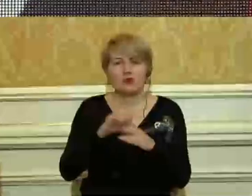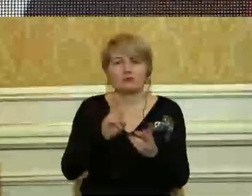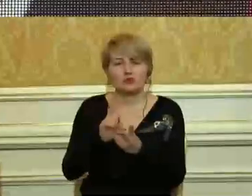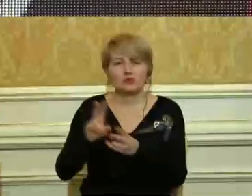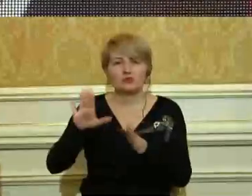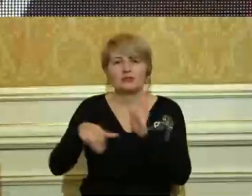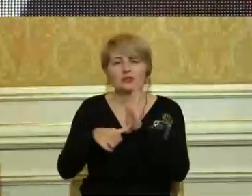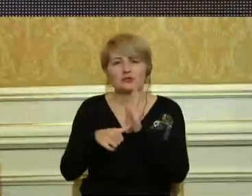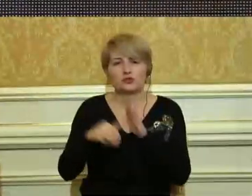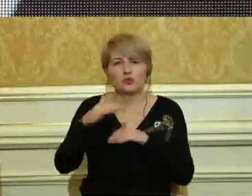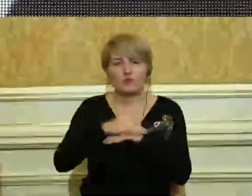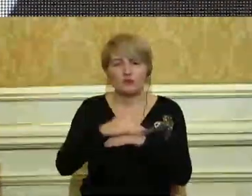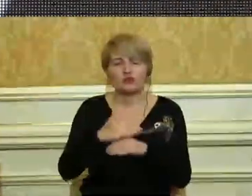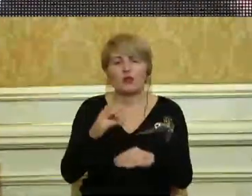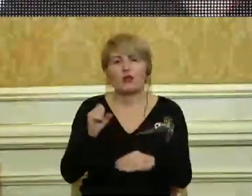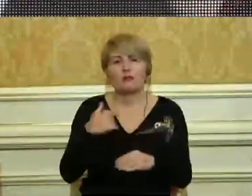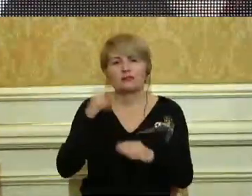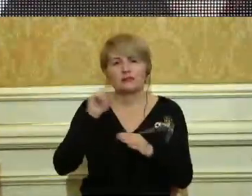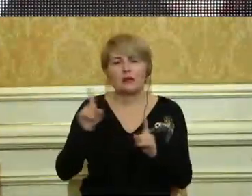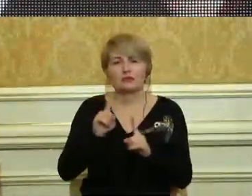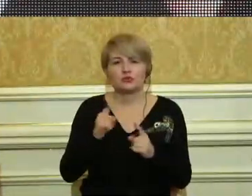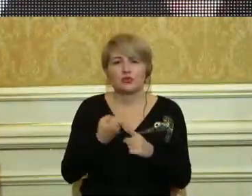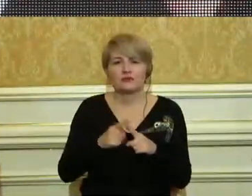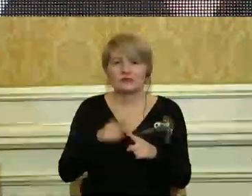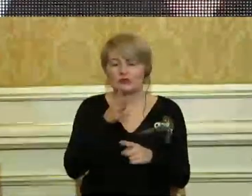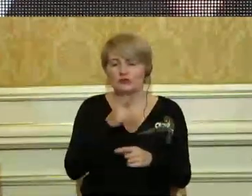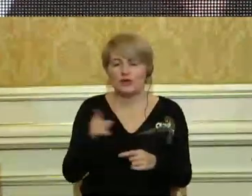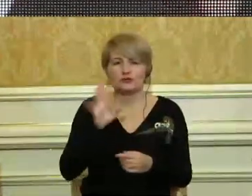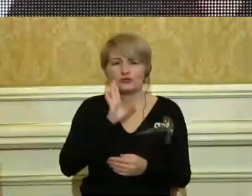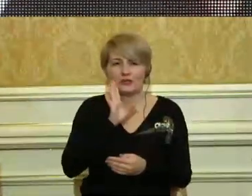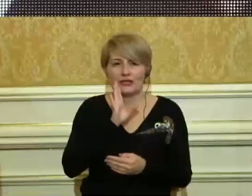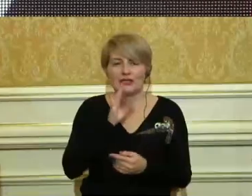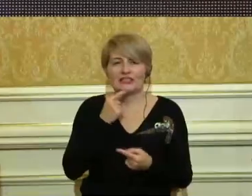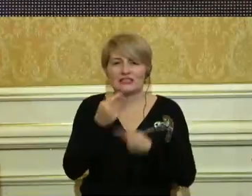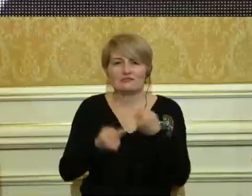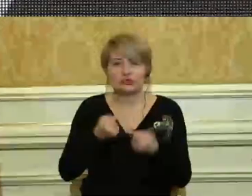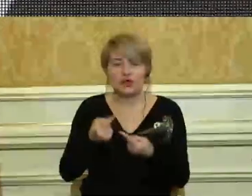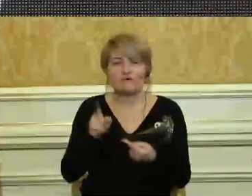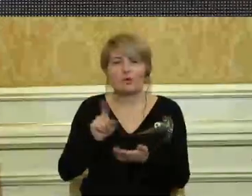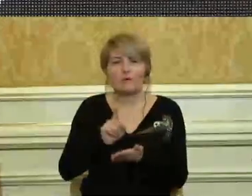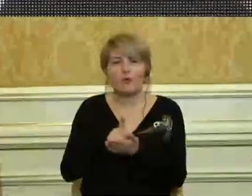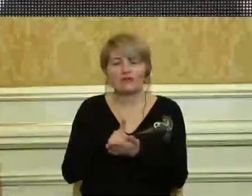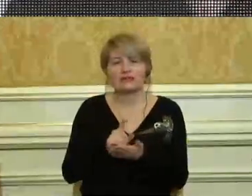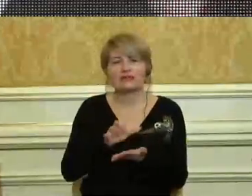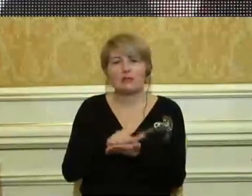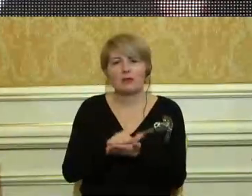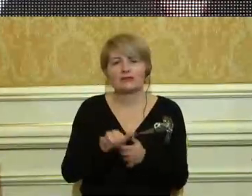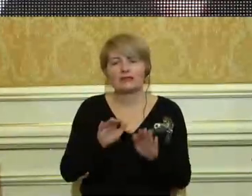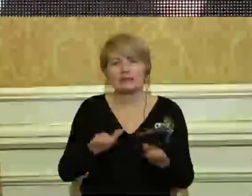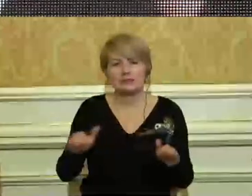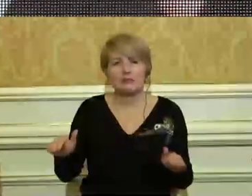know that women usually tend to deal with children or tend to deal with